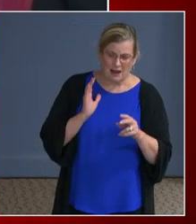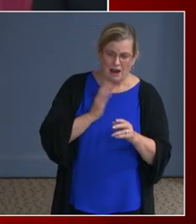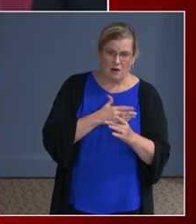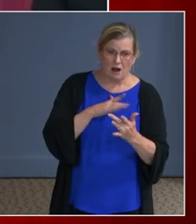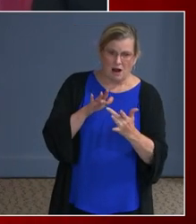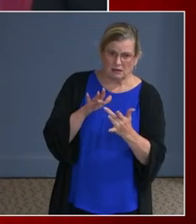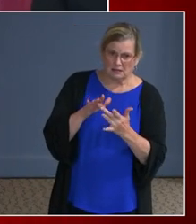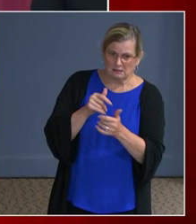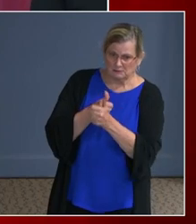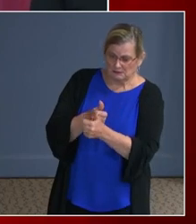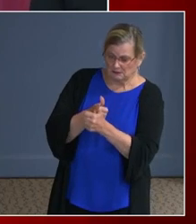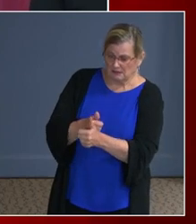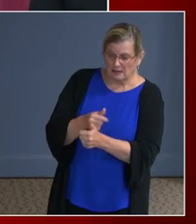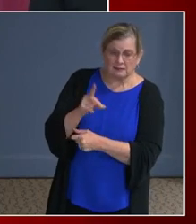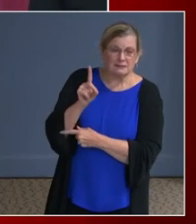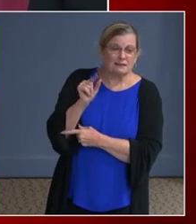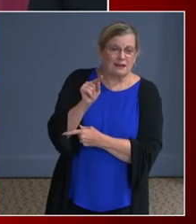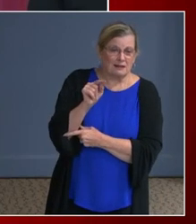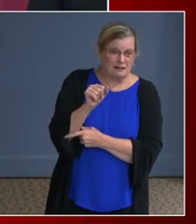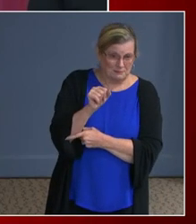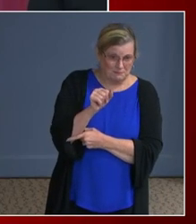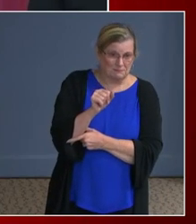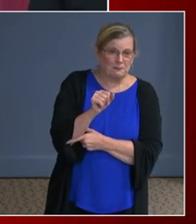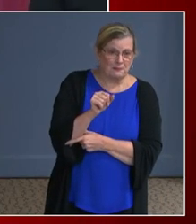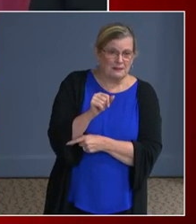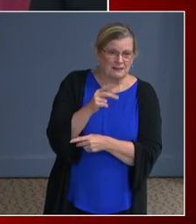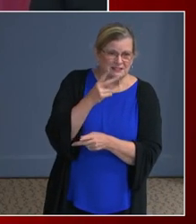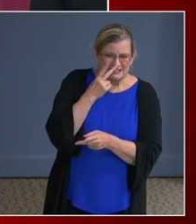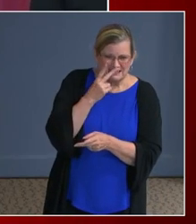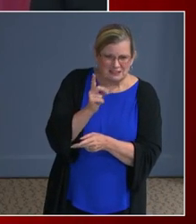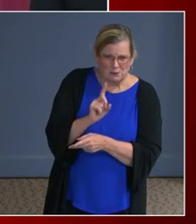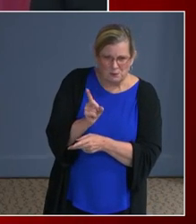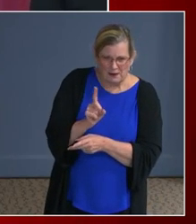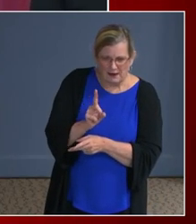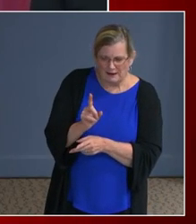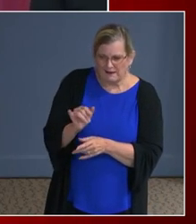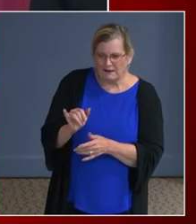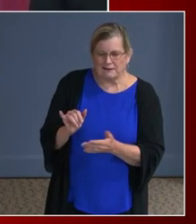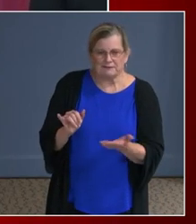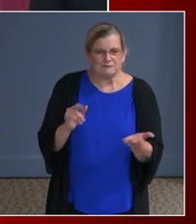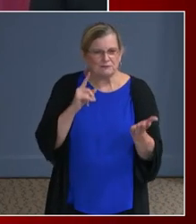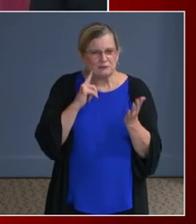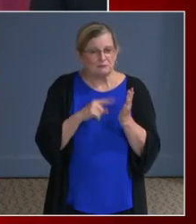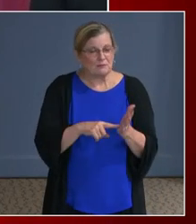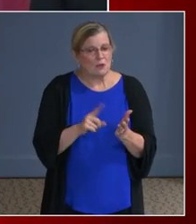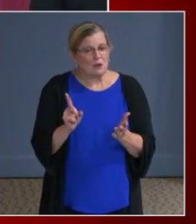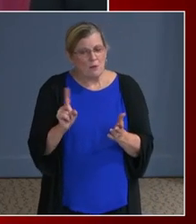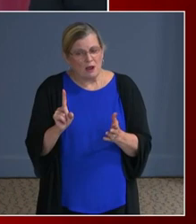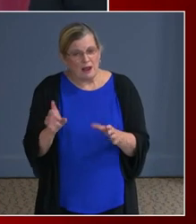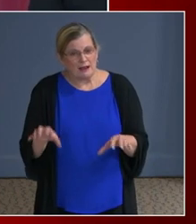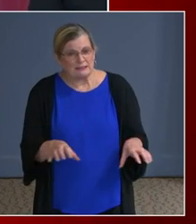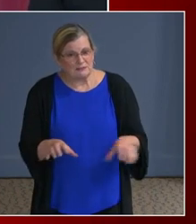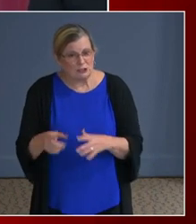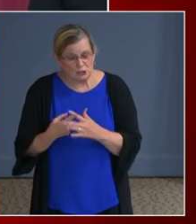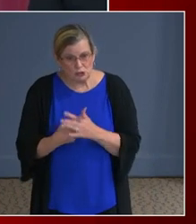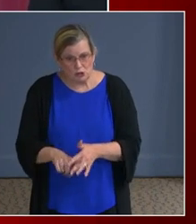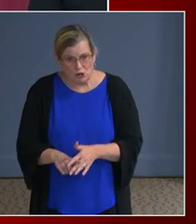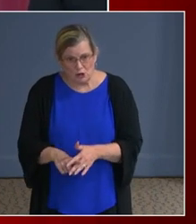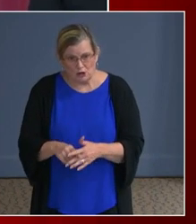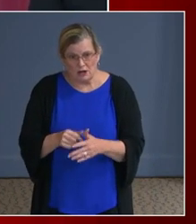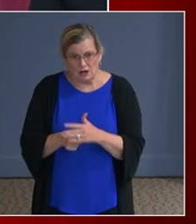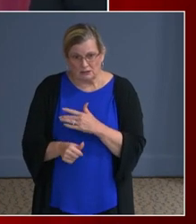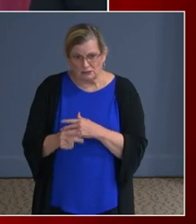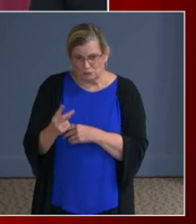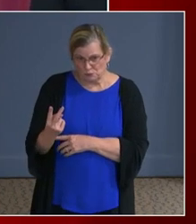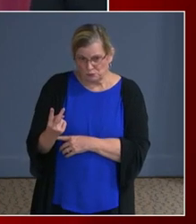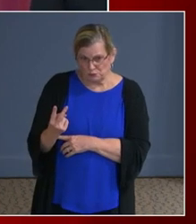things like activities that we've activated in phase 2. In large part, our trends are not dissimilar from what